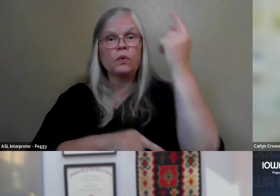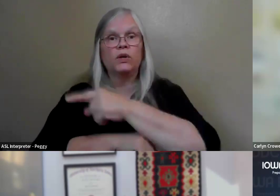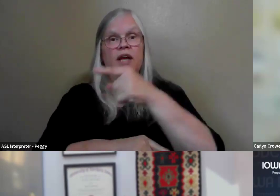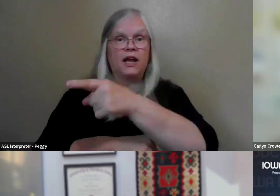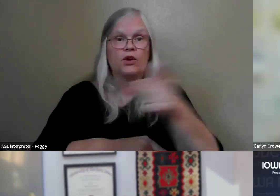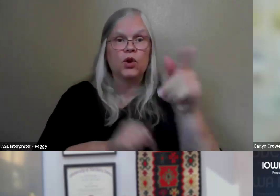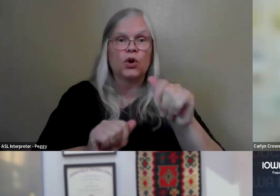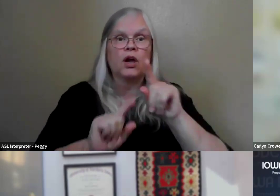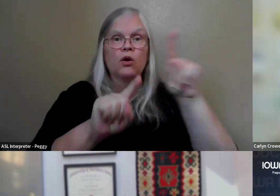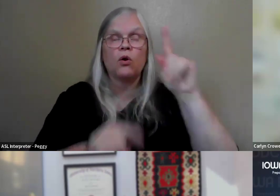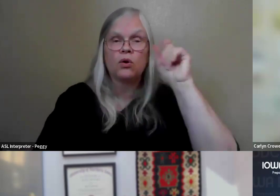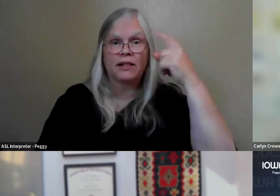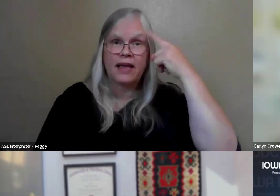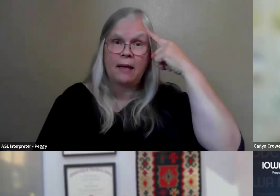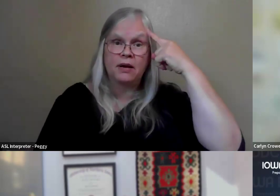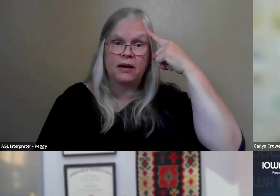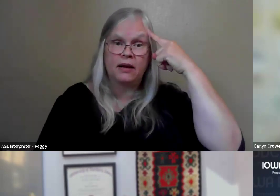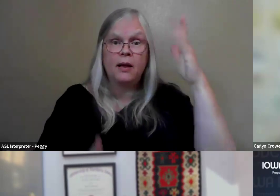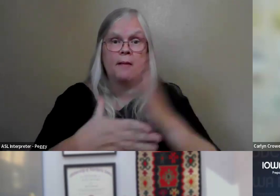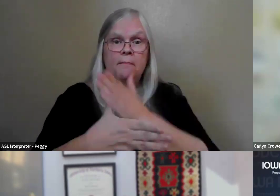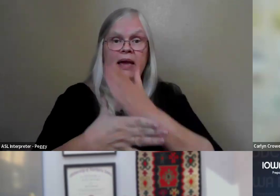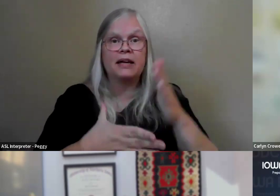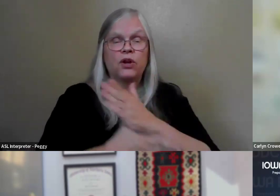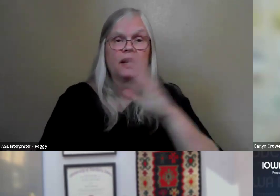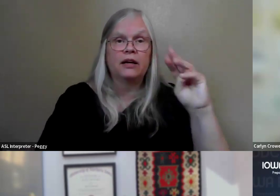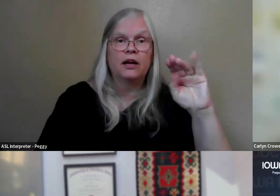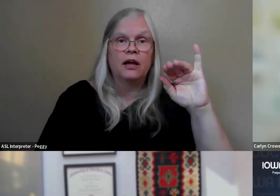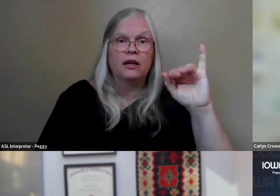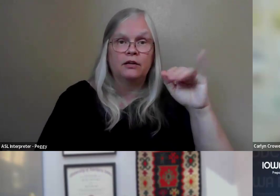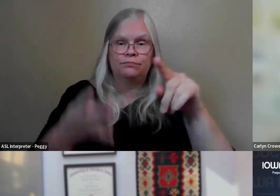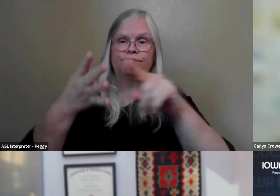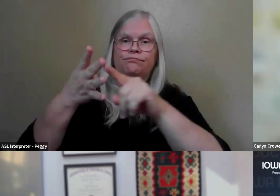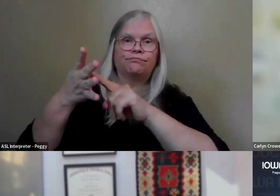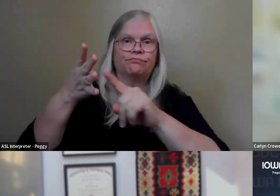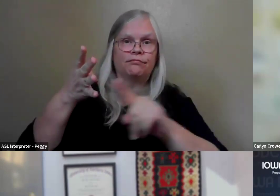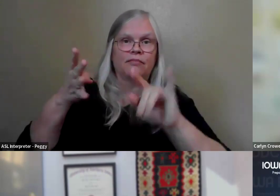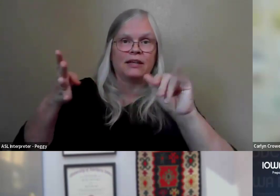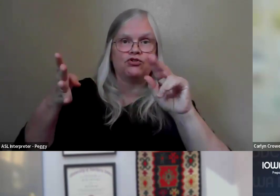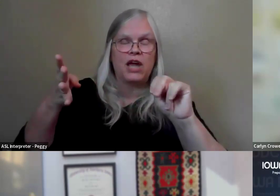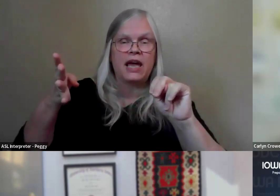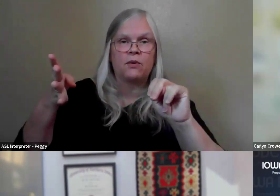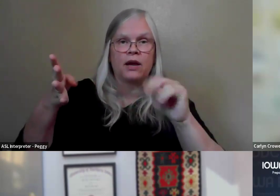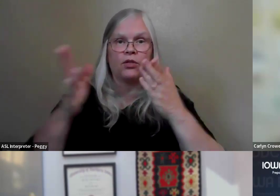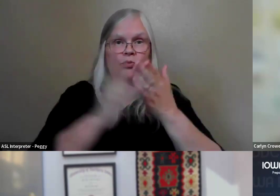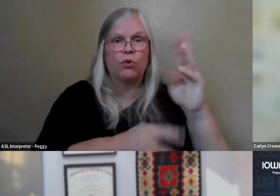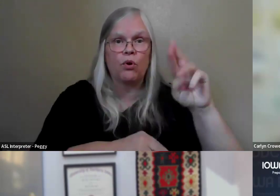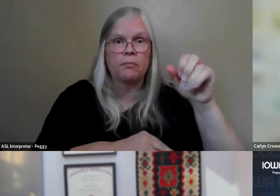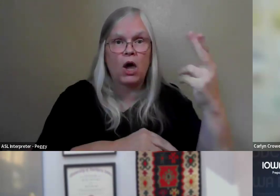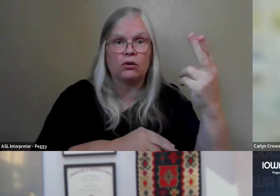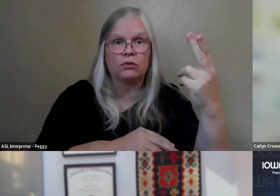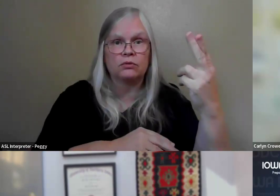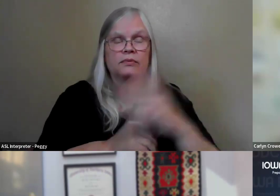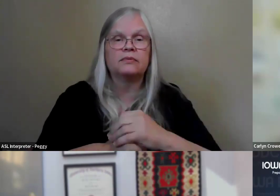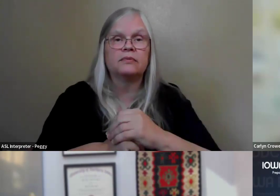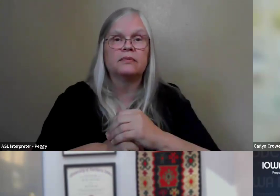to the Capitol between mid-January and through March, and we